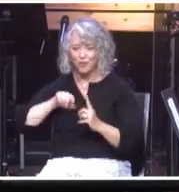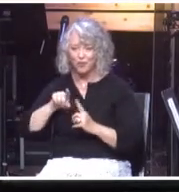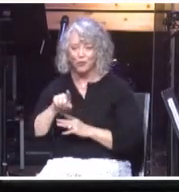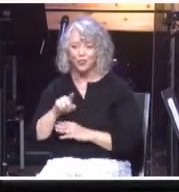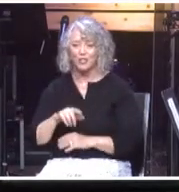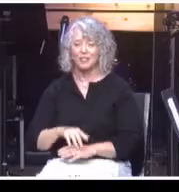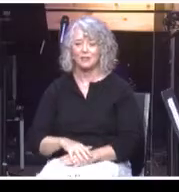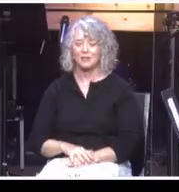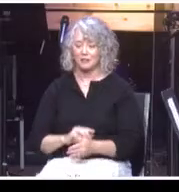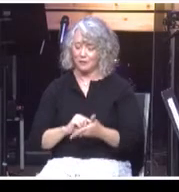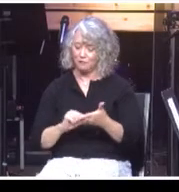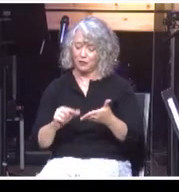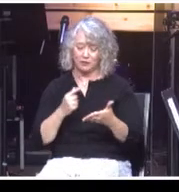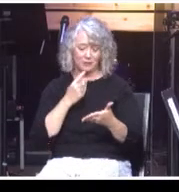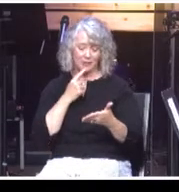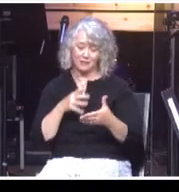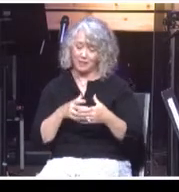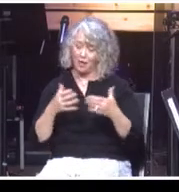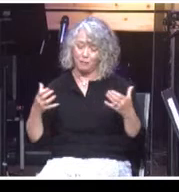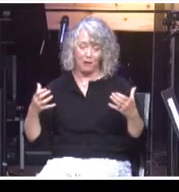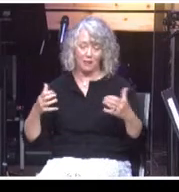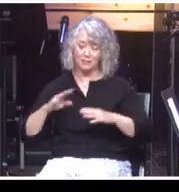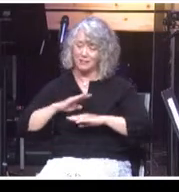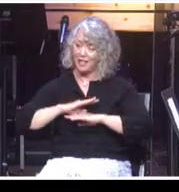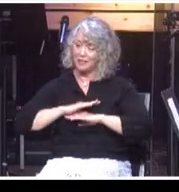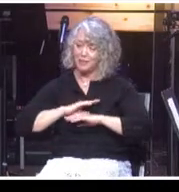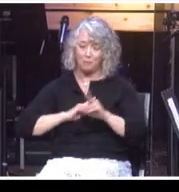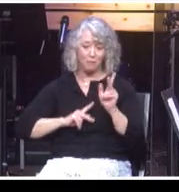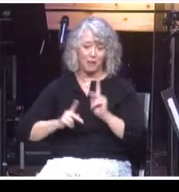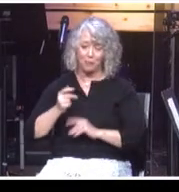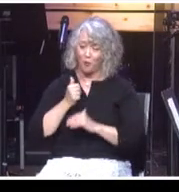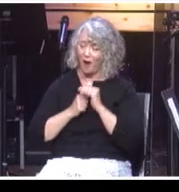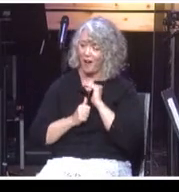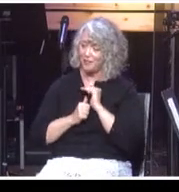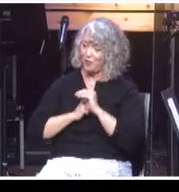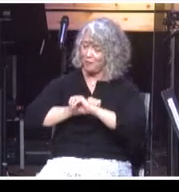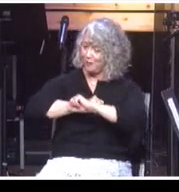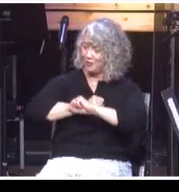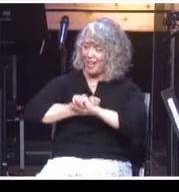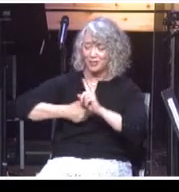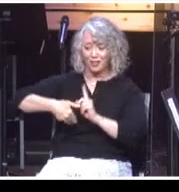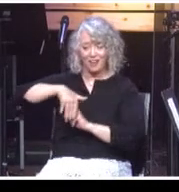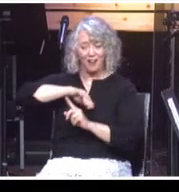Those verses say they are abundantly satisfied. They, those who are under the wing,